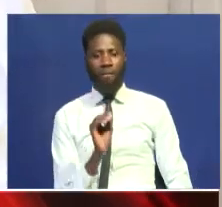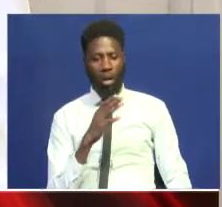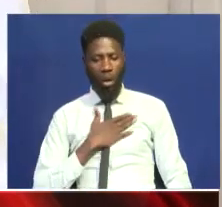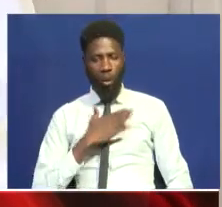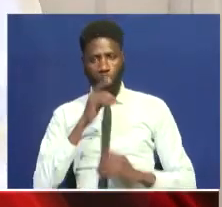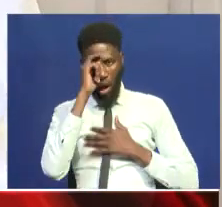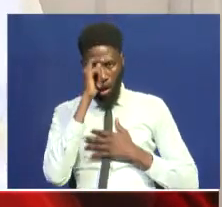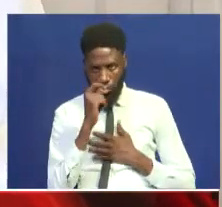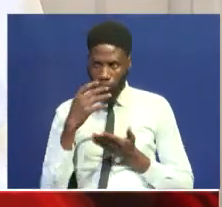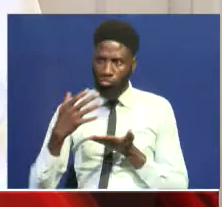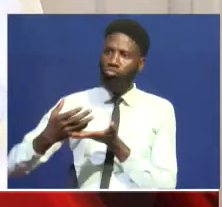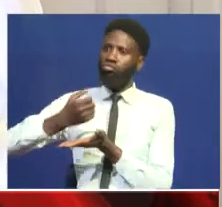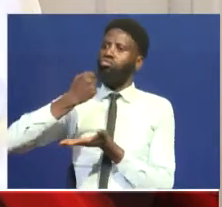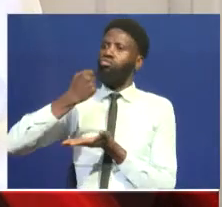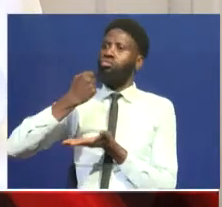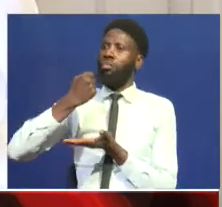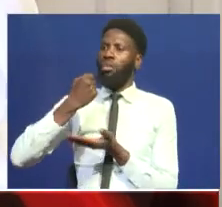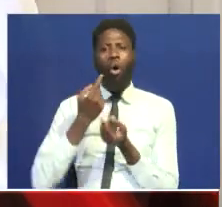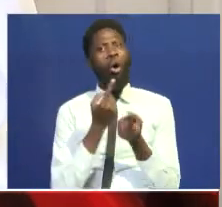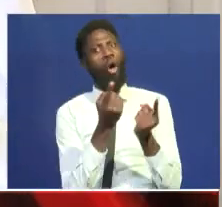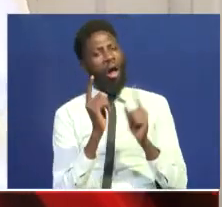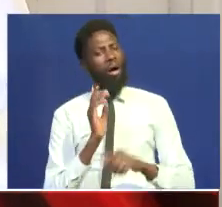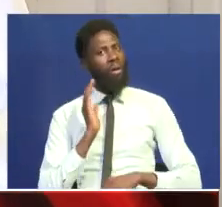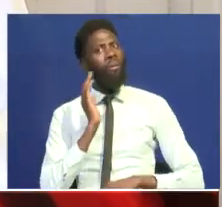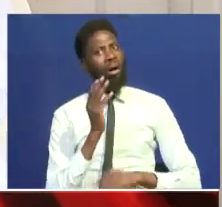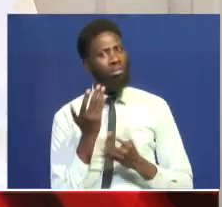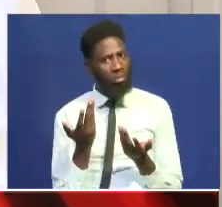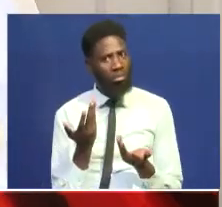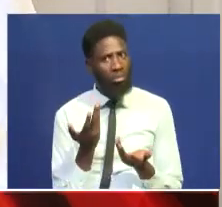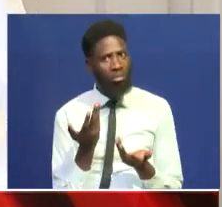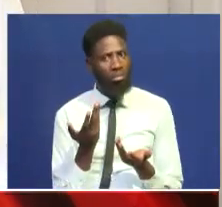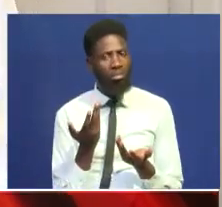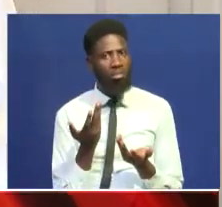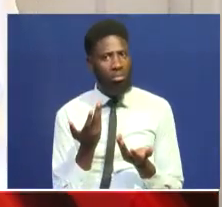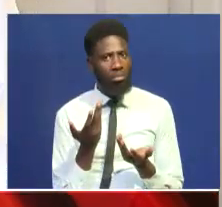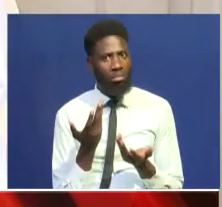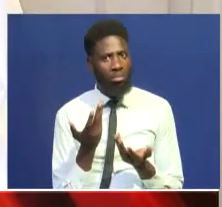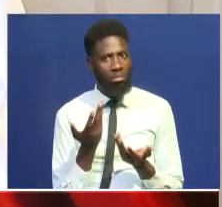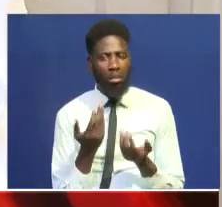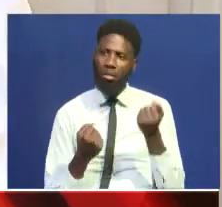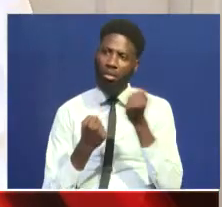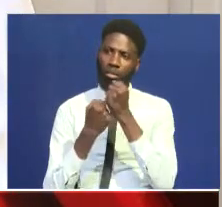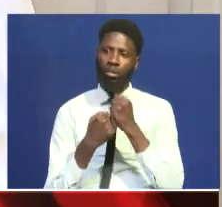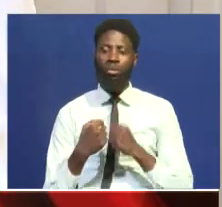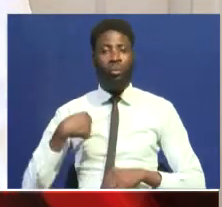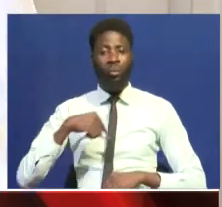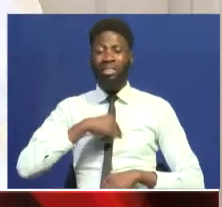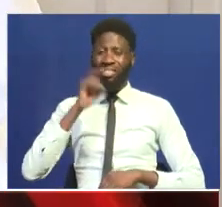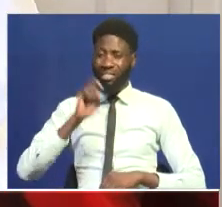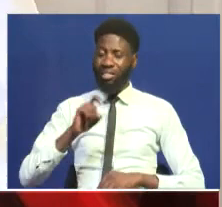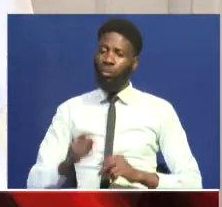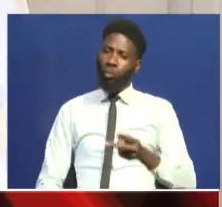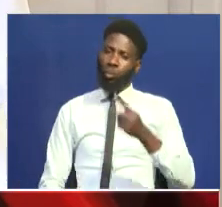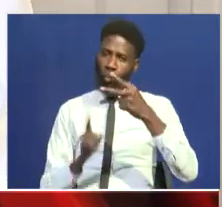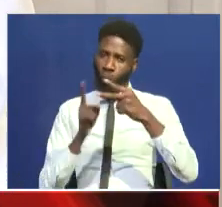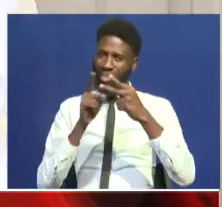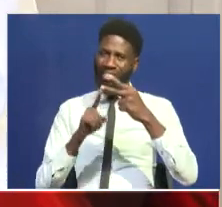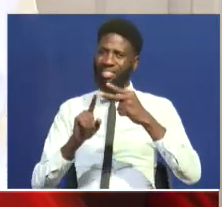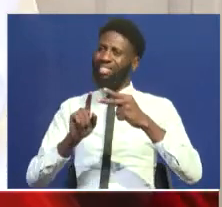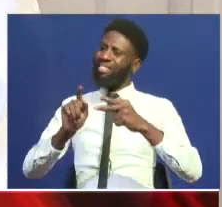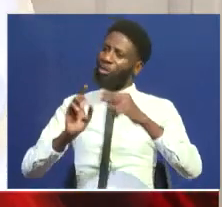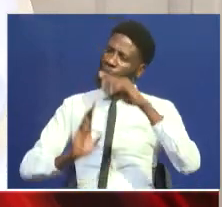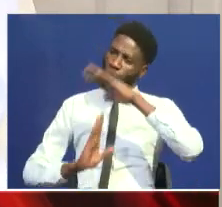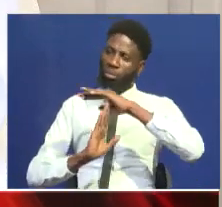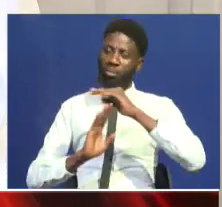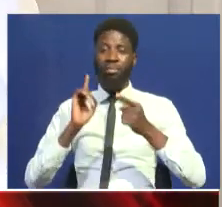then everyone really will be on board, because fundamentally the two key things we need is shelter and food. Then we can